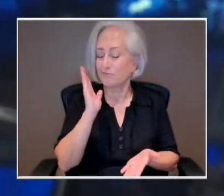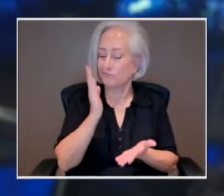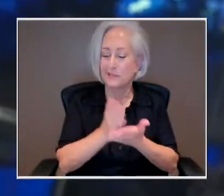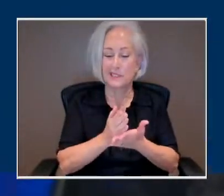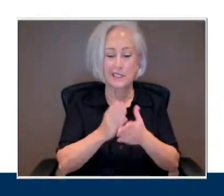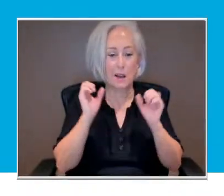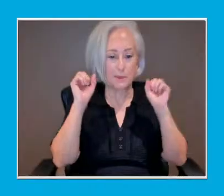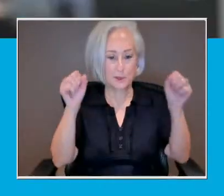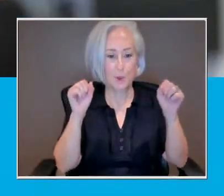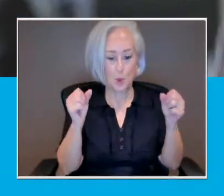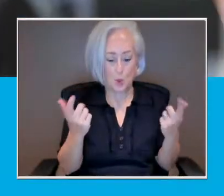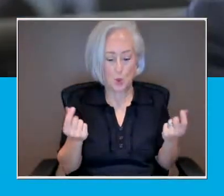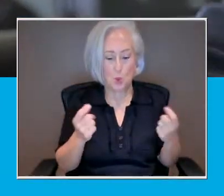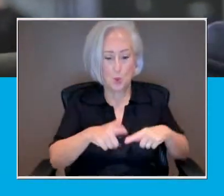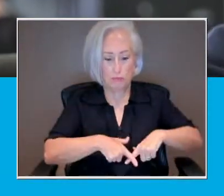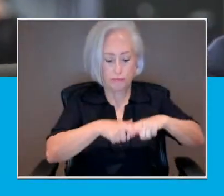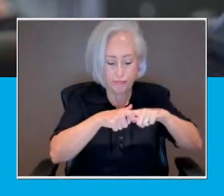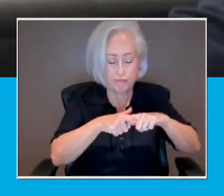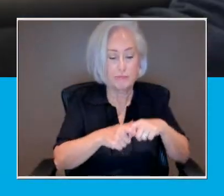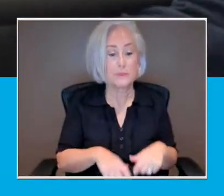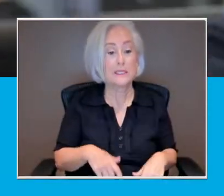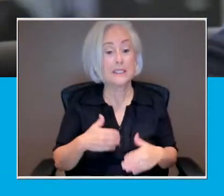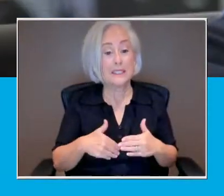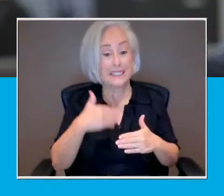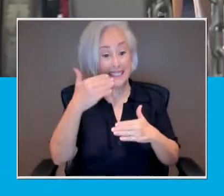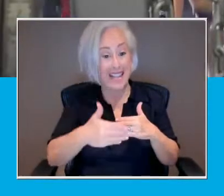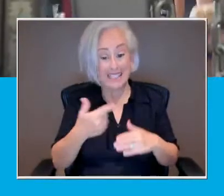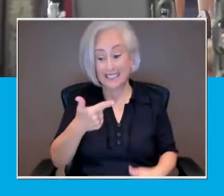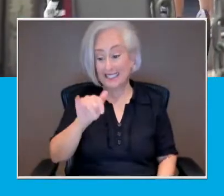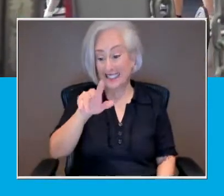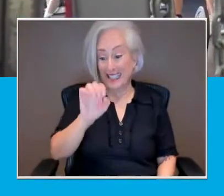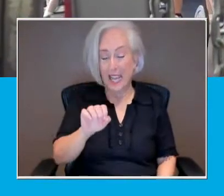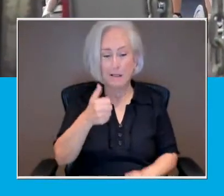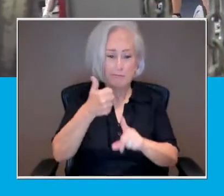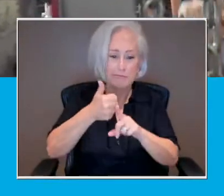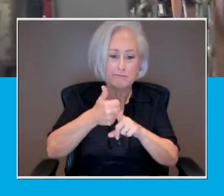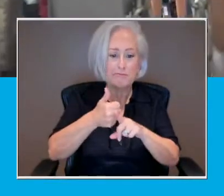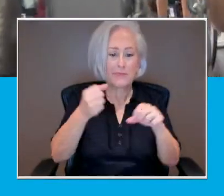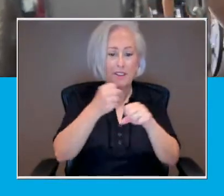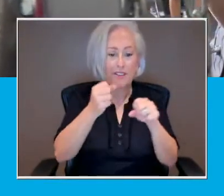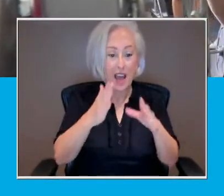Morning Medical Update. Gabe Anchieta is a fighter. Less than a year after